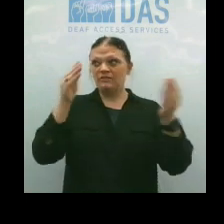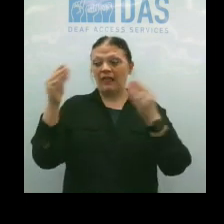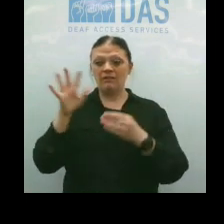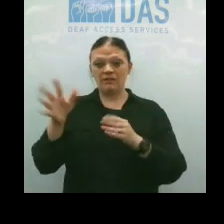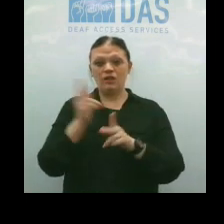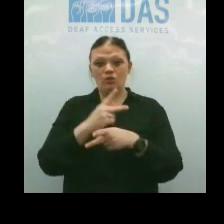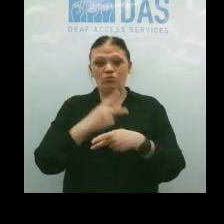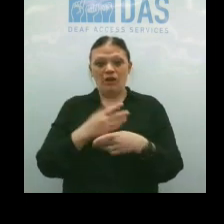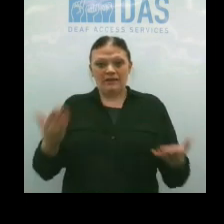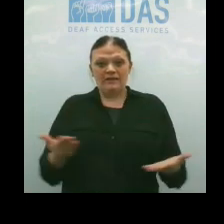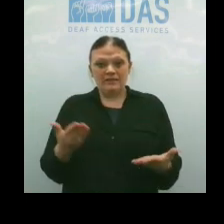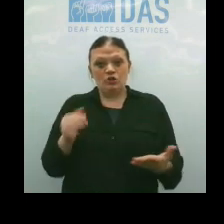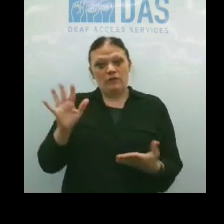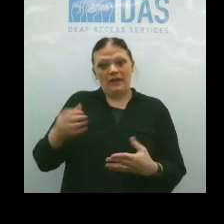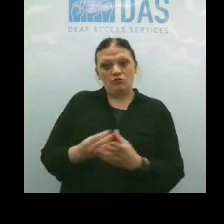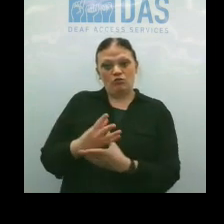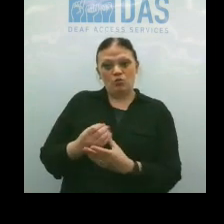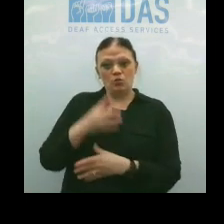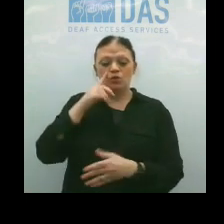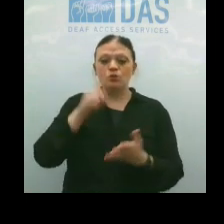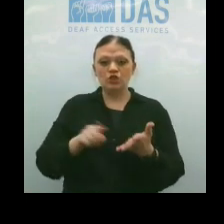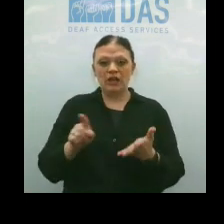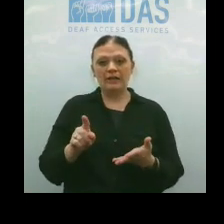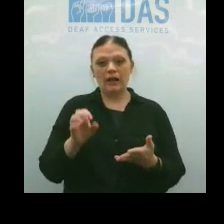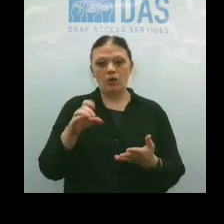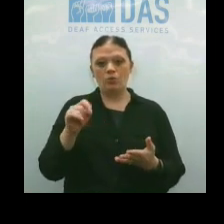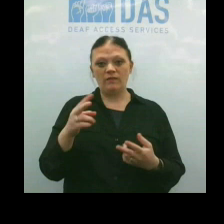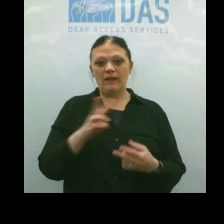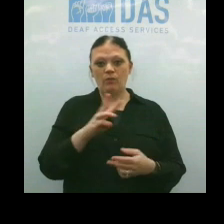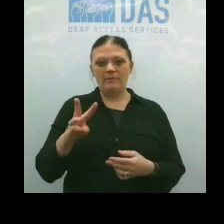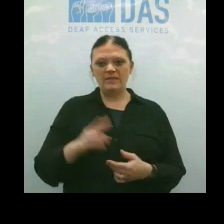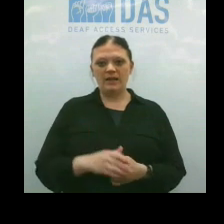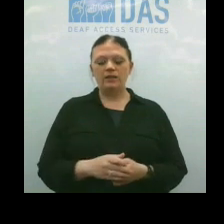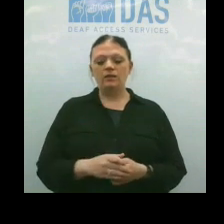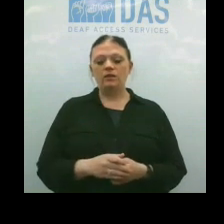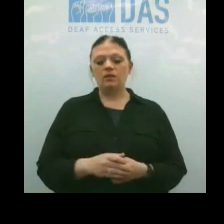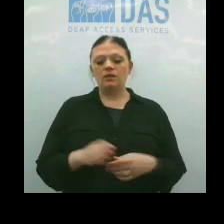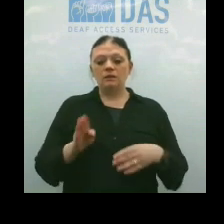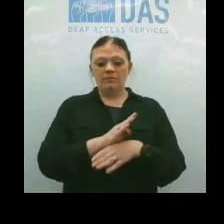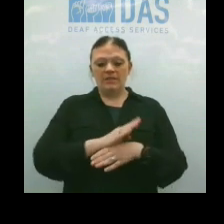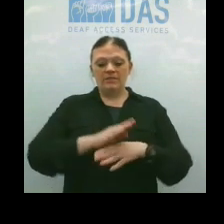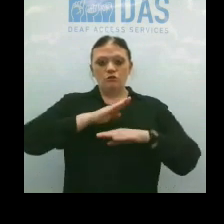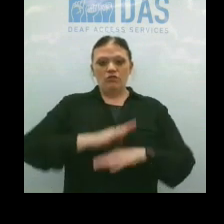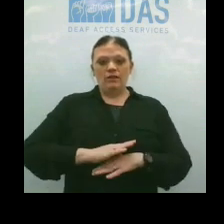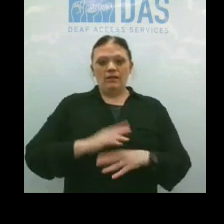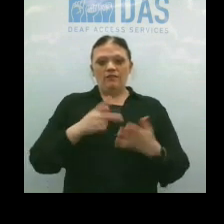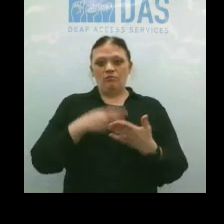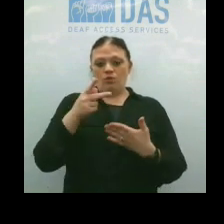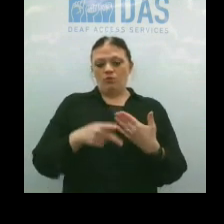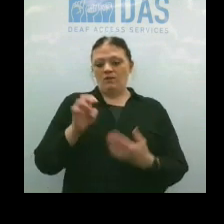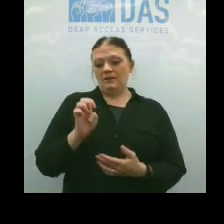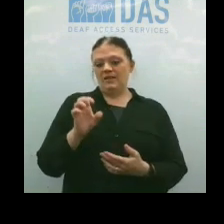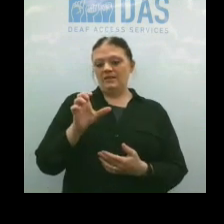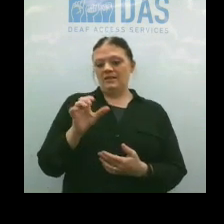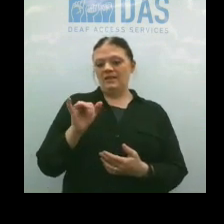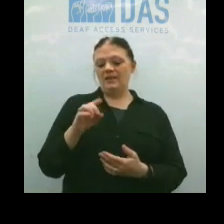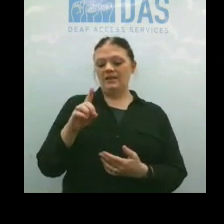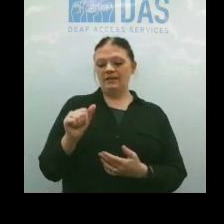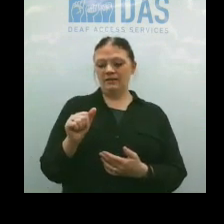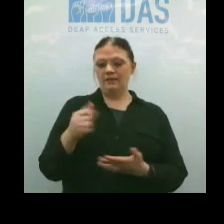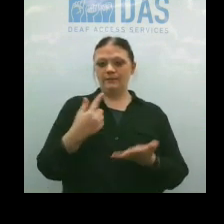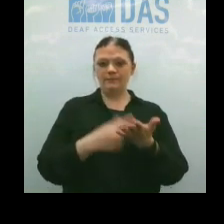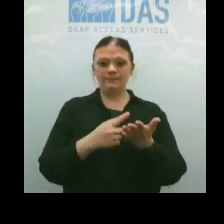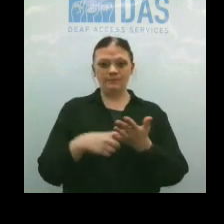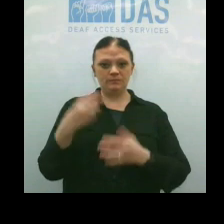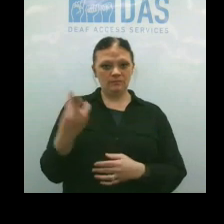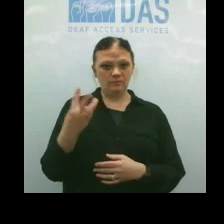here from Erie County. So check it out at Erie Grown. Our business relief program at the ECIDA, I talked on Wednesday how